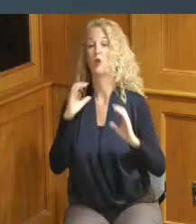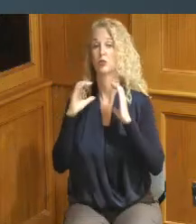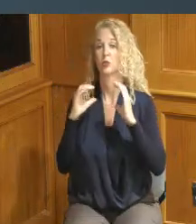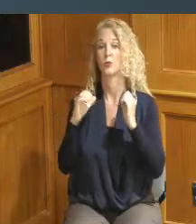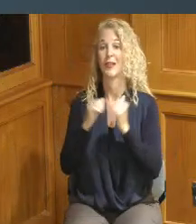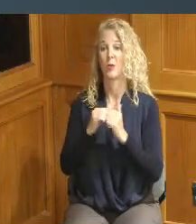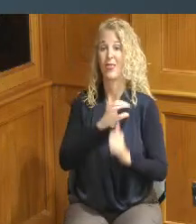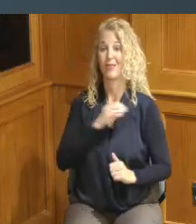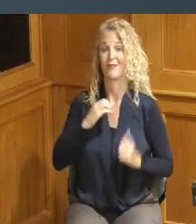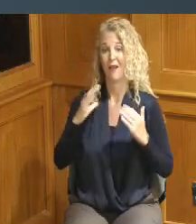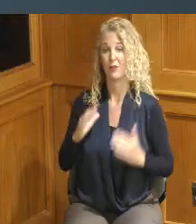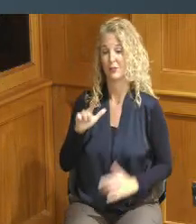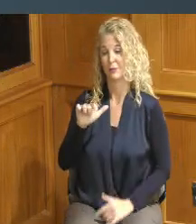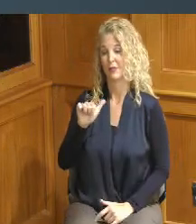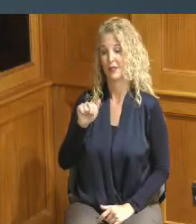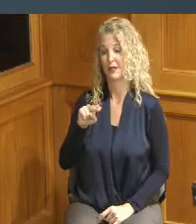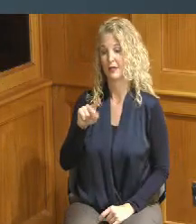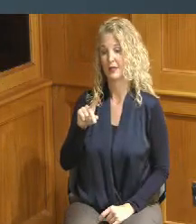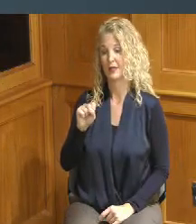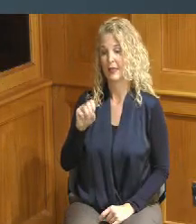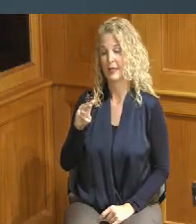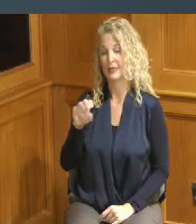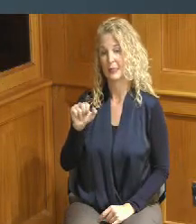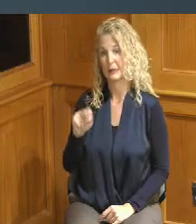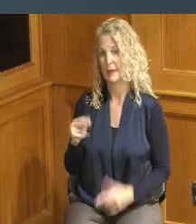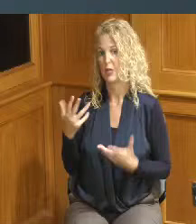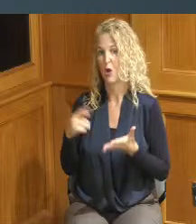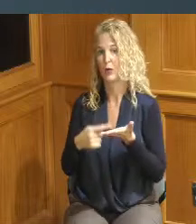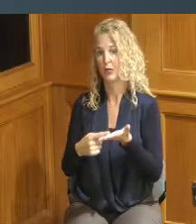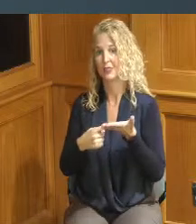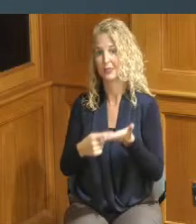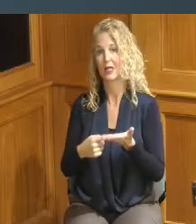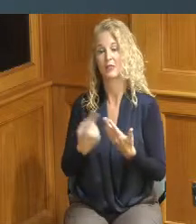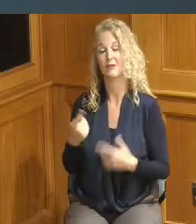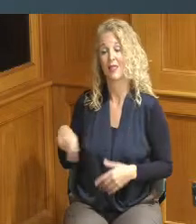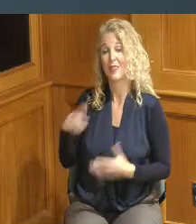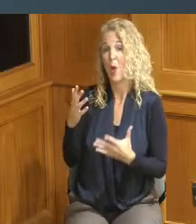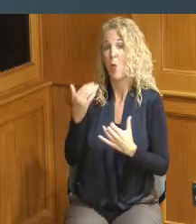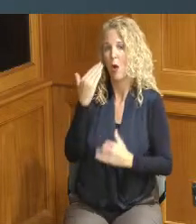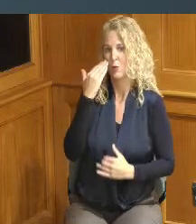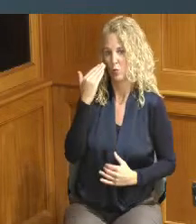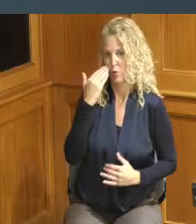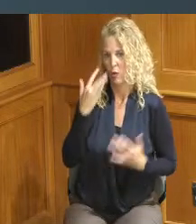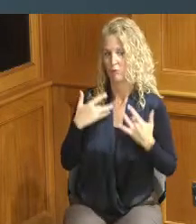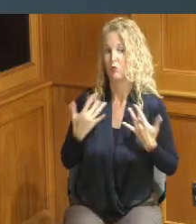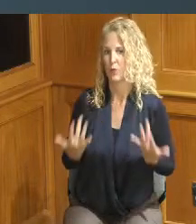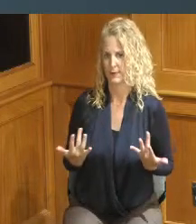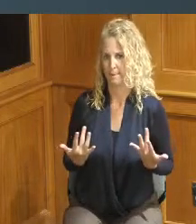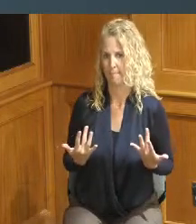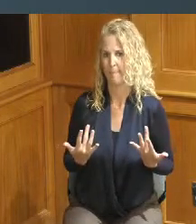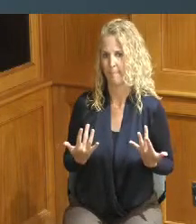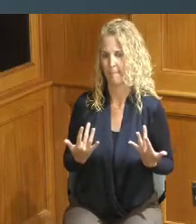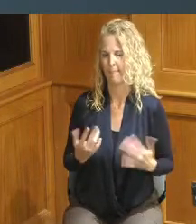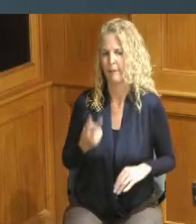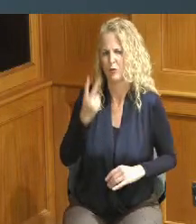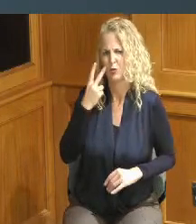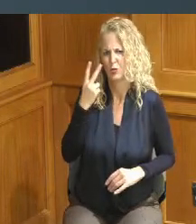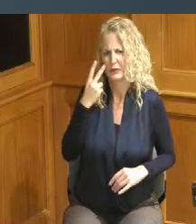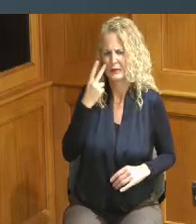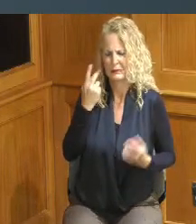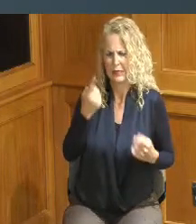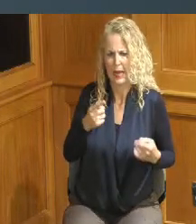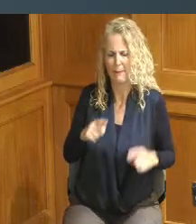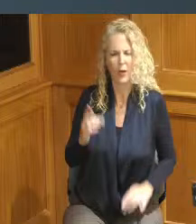Landsman yesterday, and they certainly want to look into the investigation of how did this